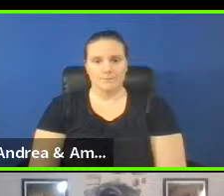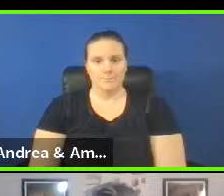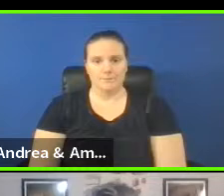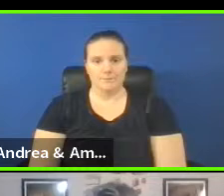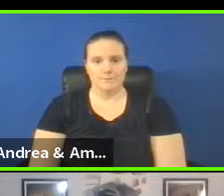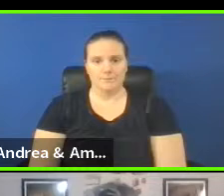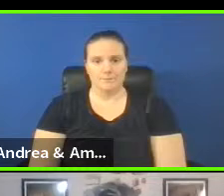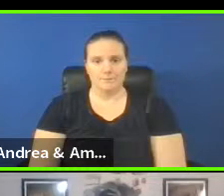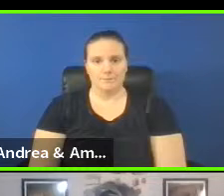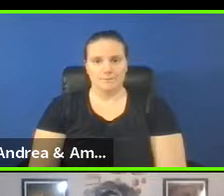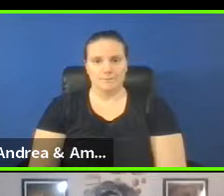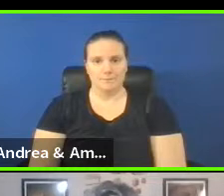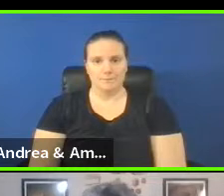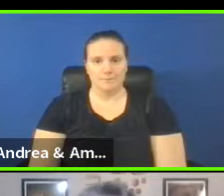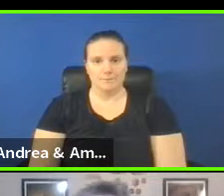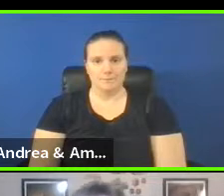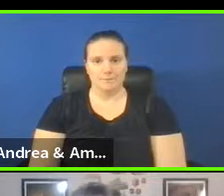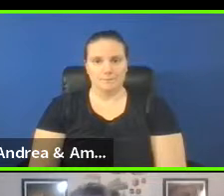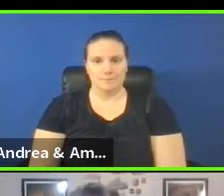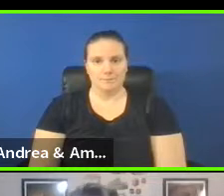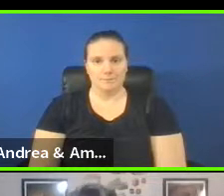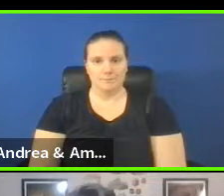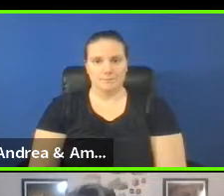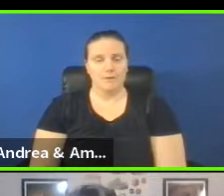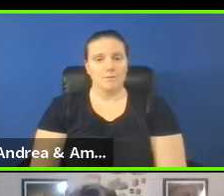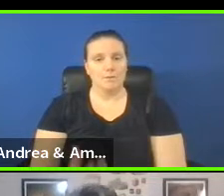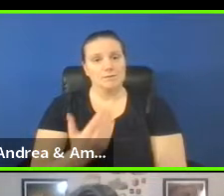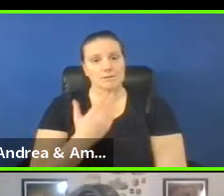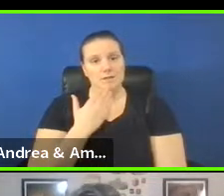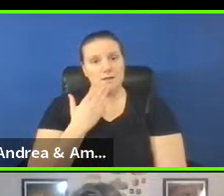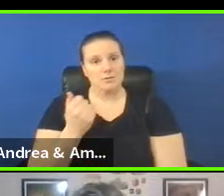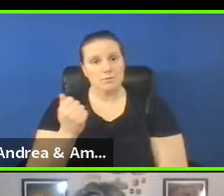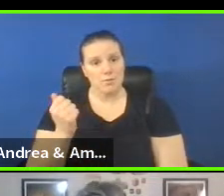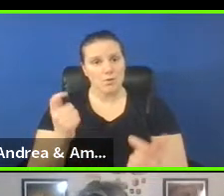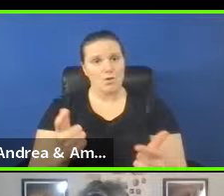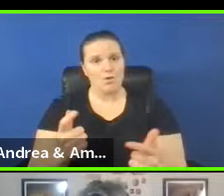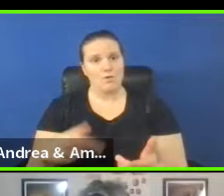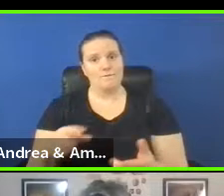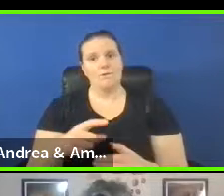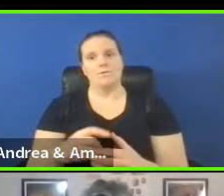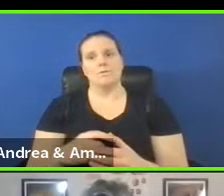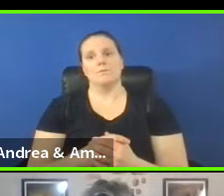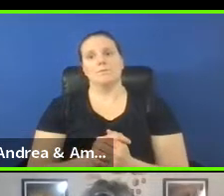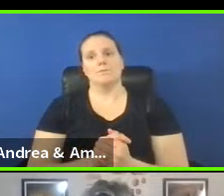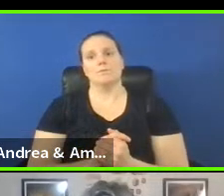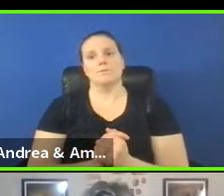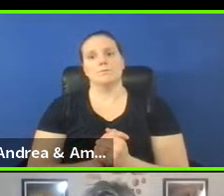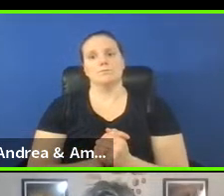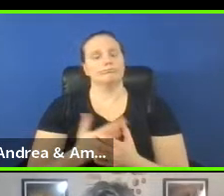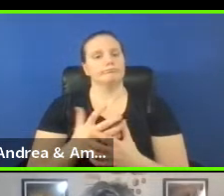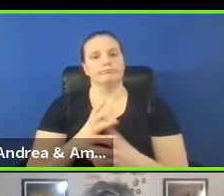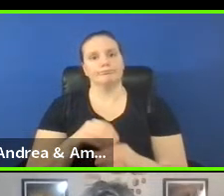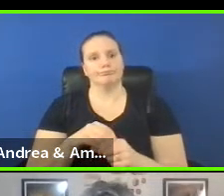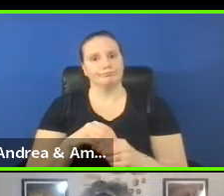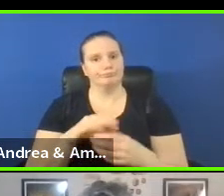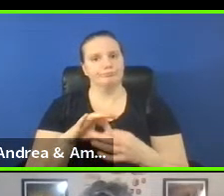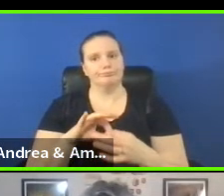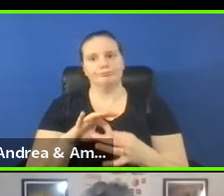Well, I want to say thank you to you all for the robust engagement.